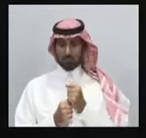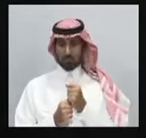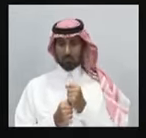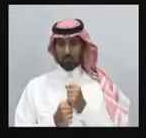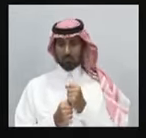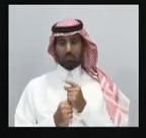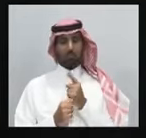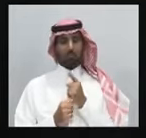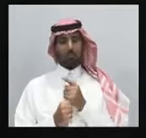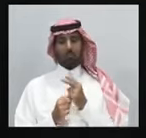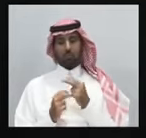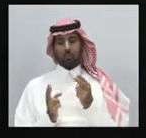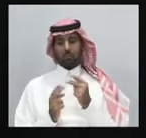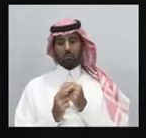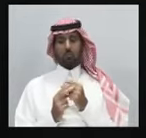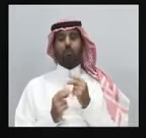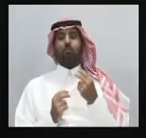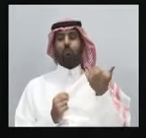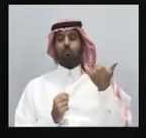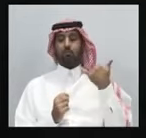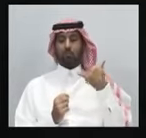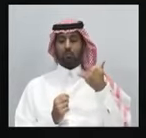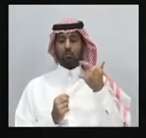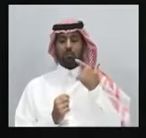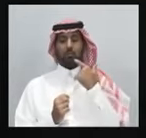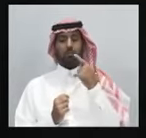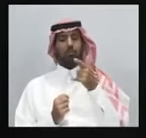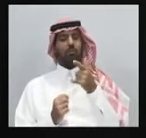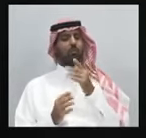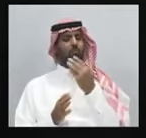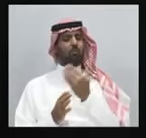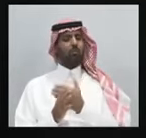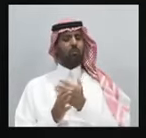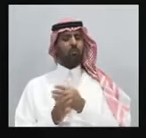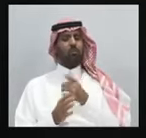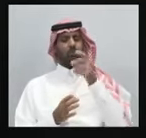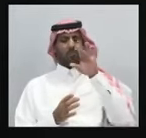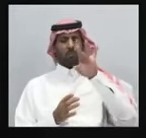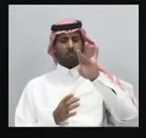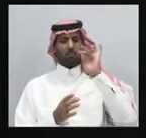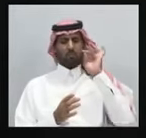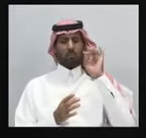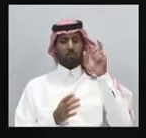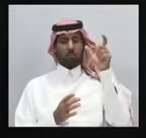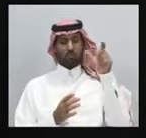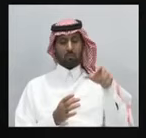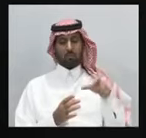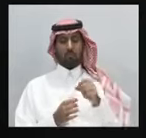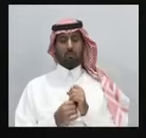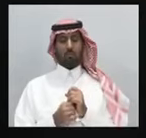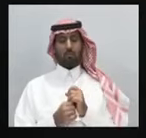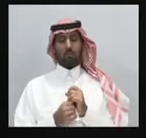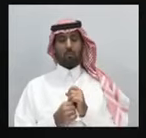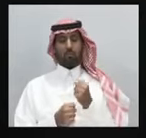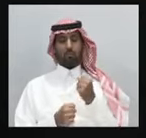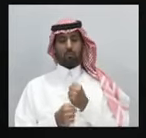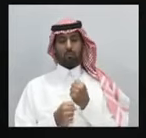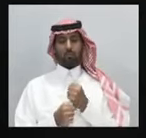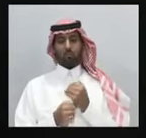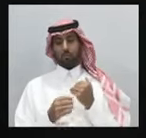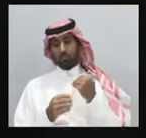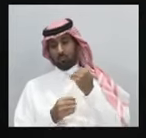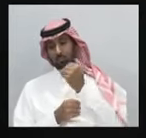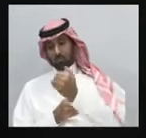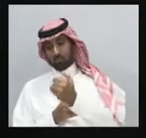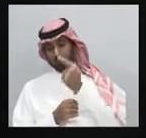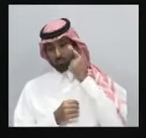introduction. Next, the important part, which is why you. Can you check the length in here? It's longer because